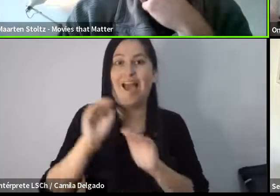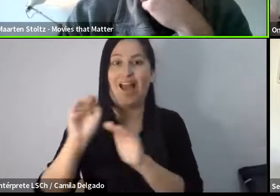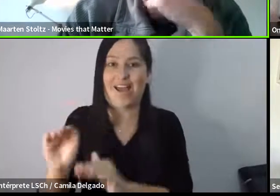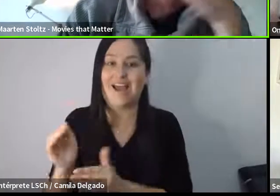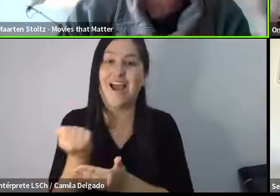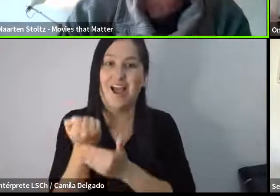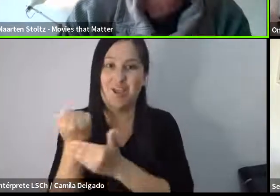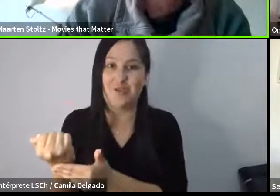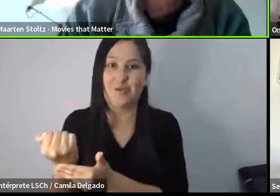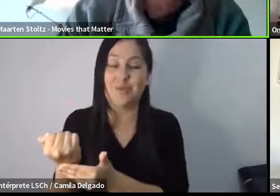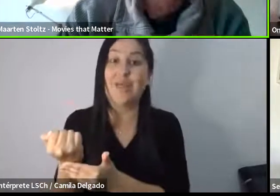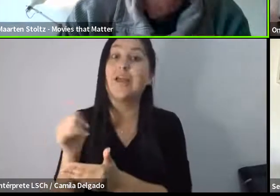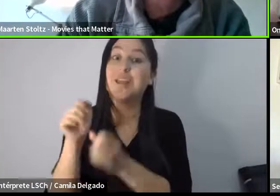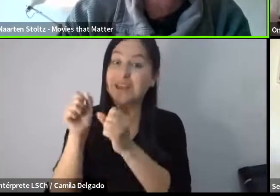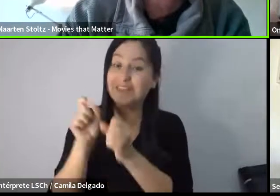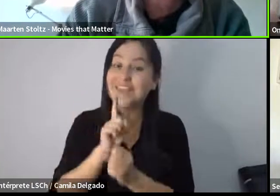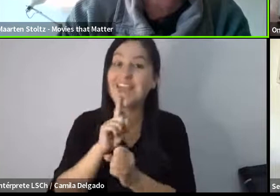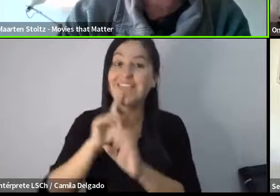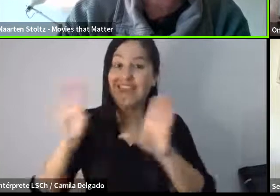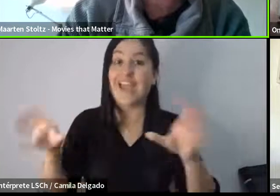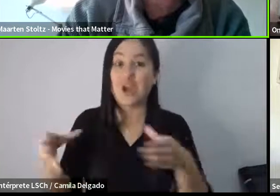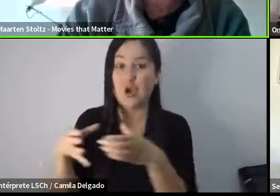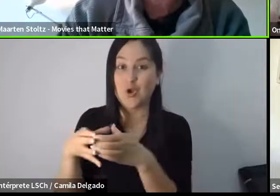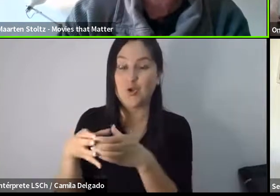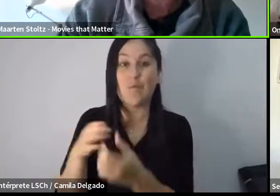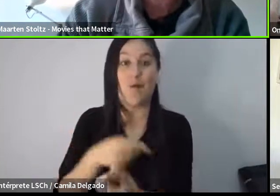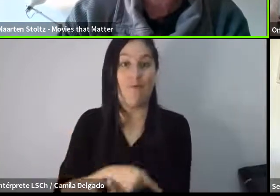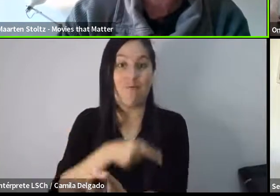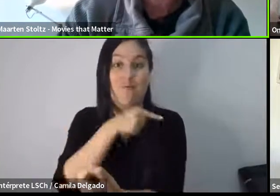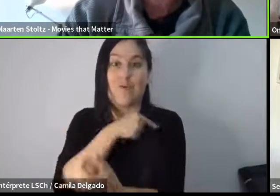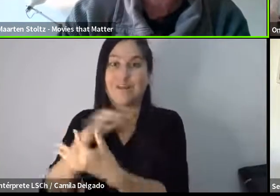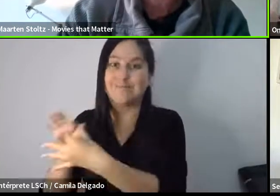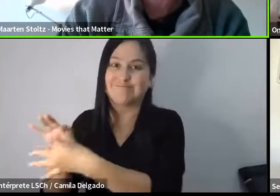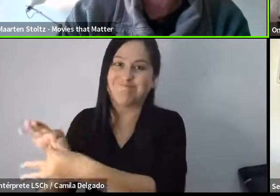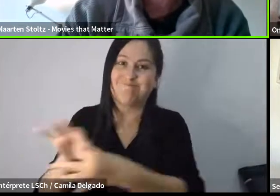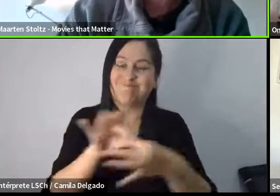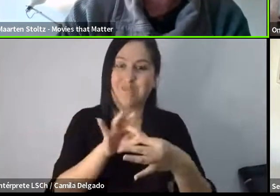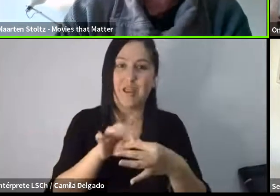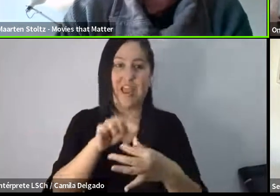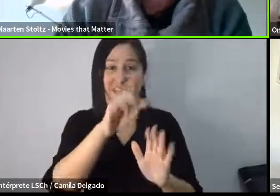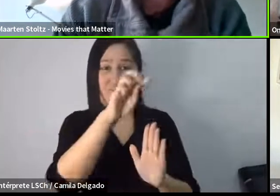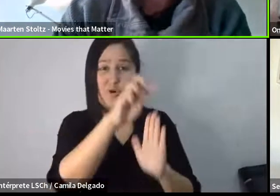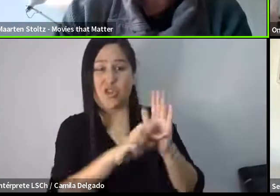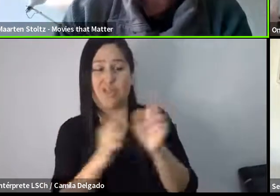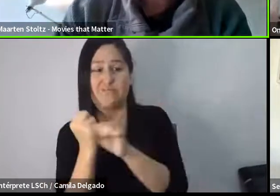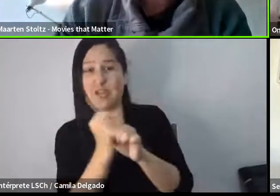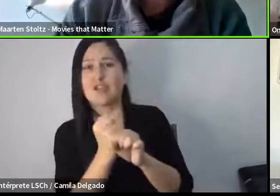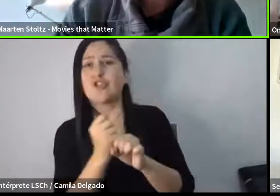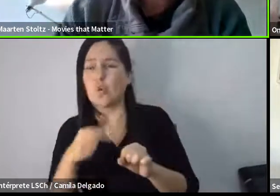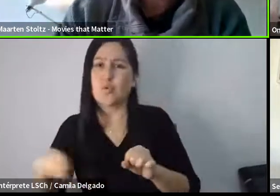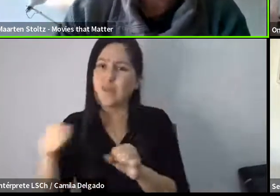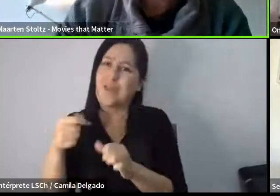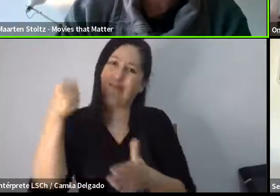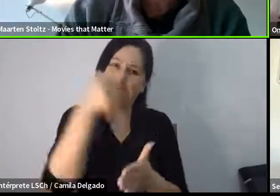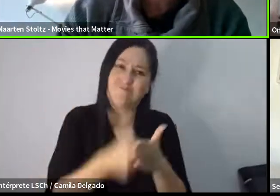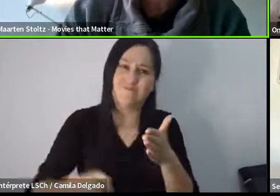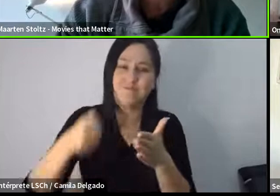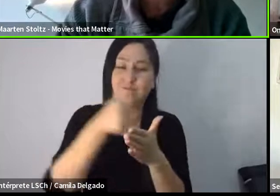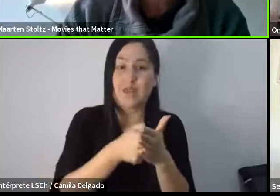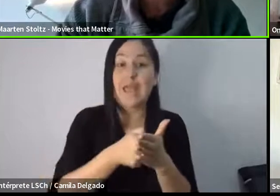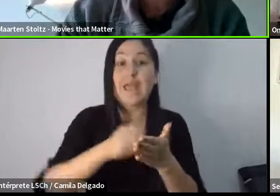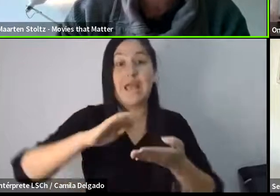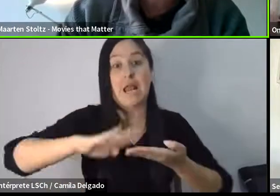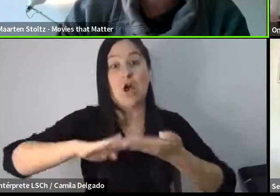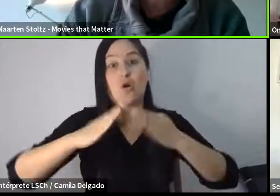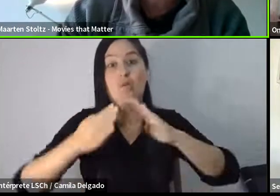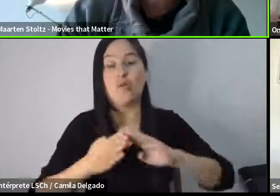maybe as well. Only thing I can say is that there's this whole big international community of the film industry who can help you in any